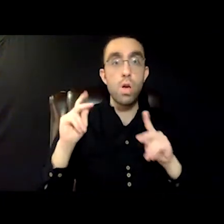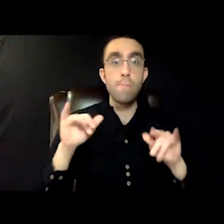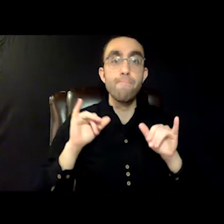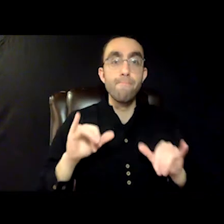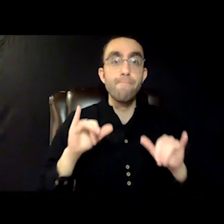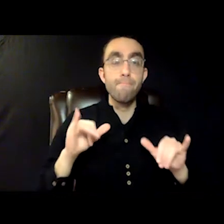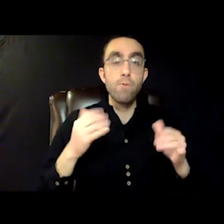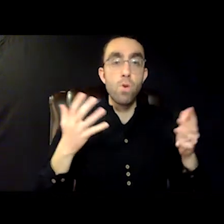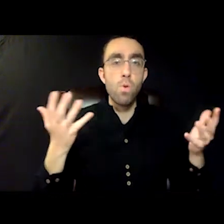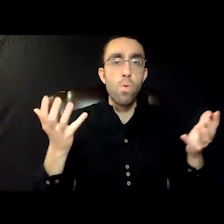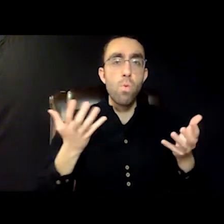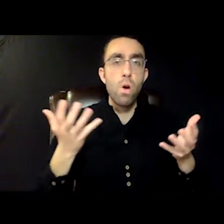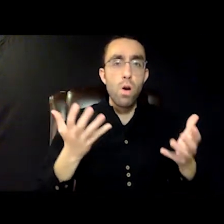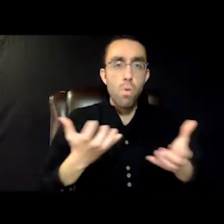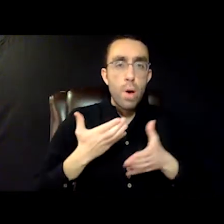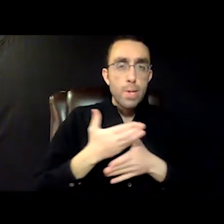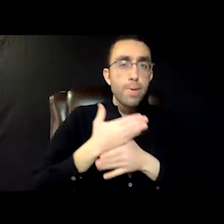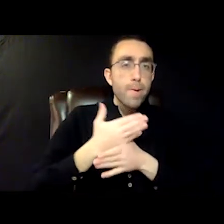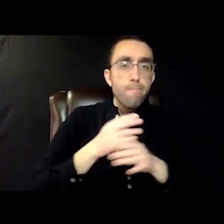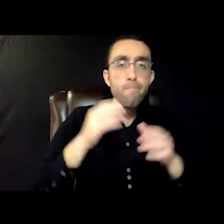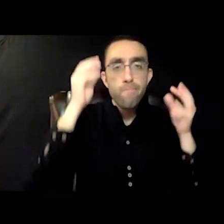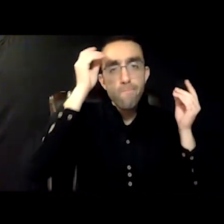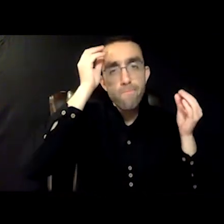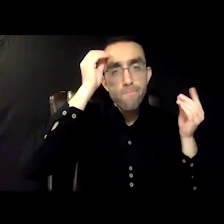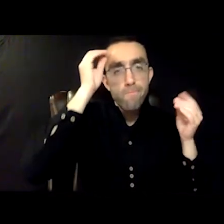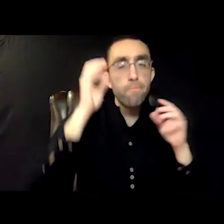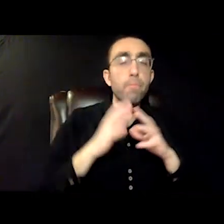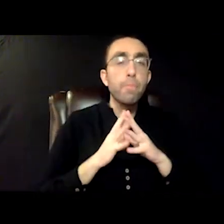much knowledge to share, but I'll,